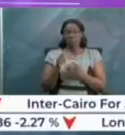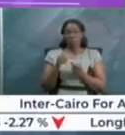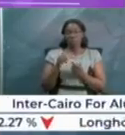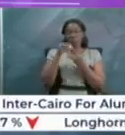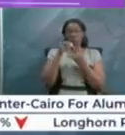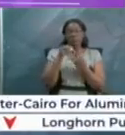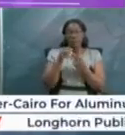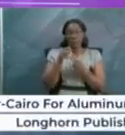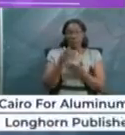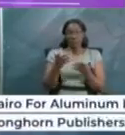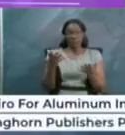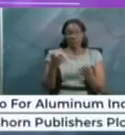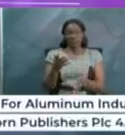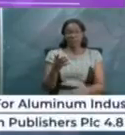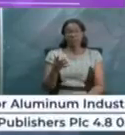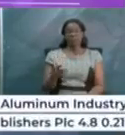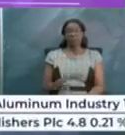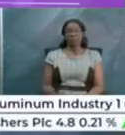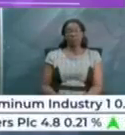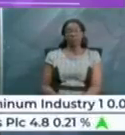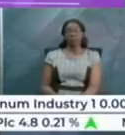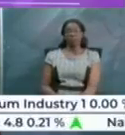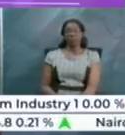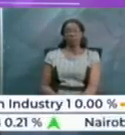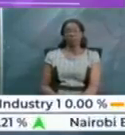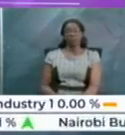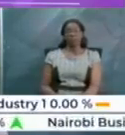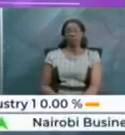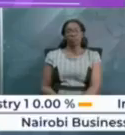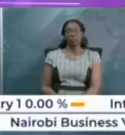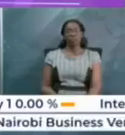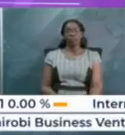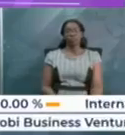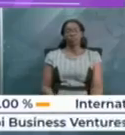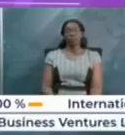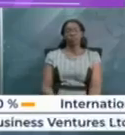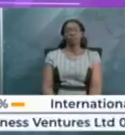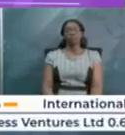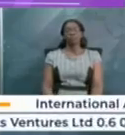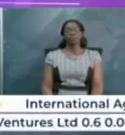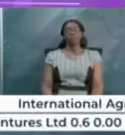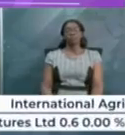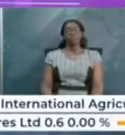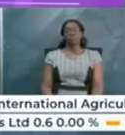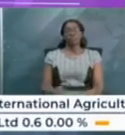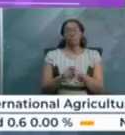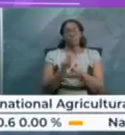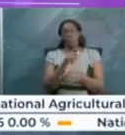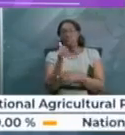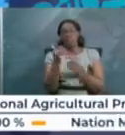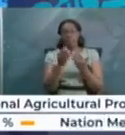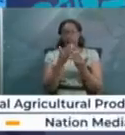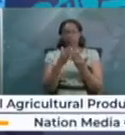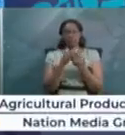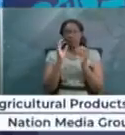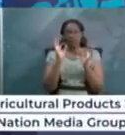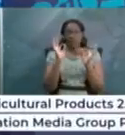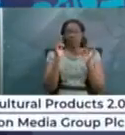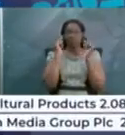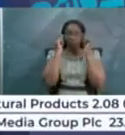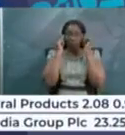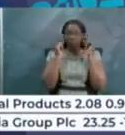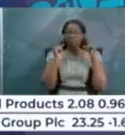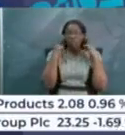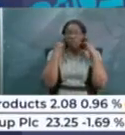Afrocentric pieces, providing a look that gives the wearer one-of-a-kind flair. Now the Kara style earrings go